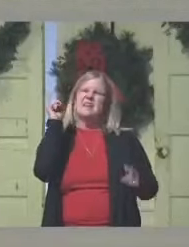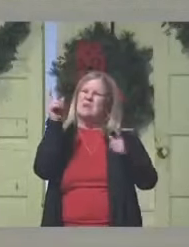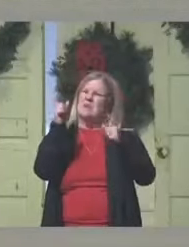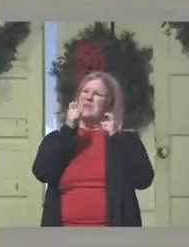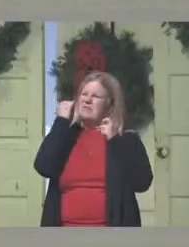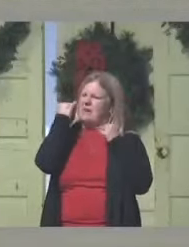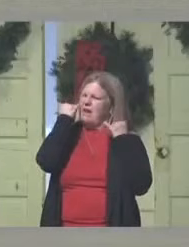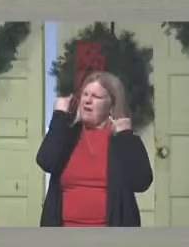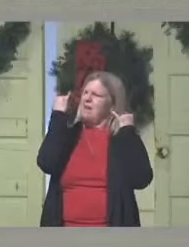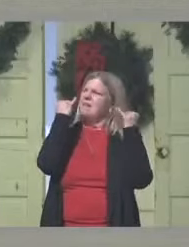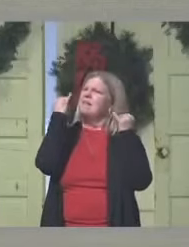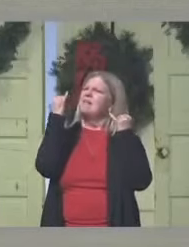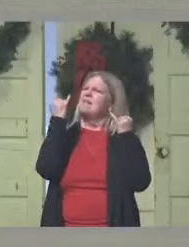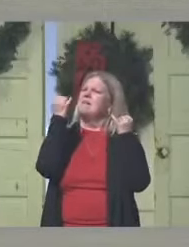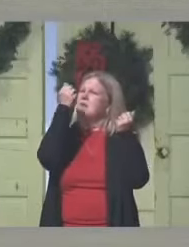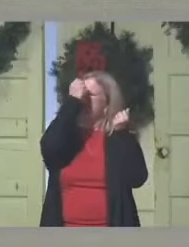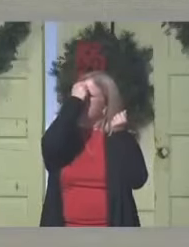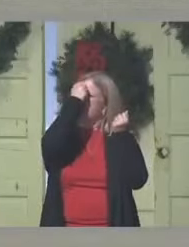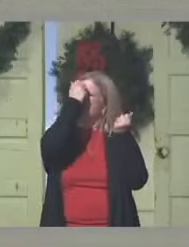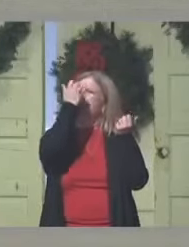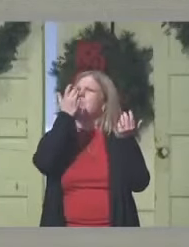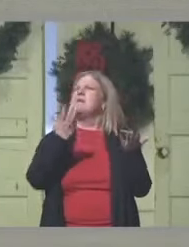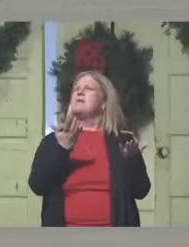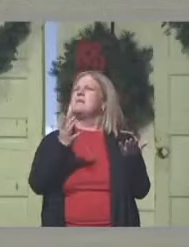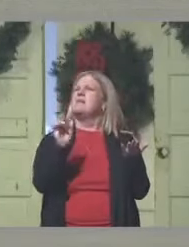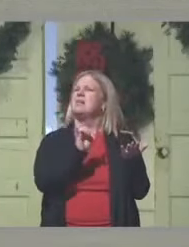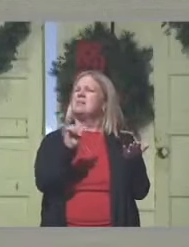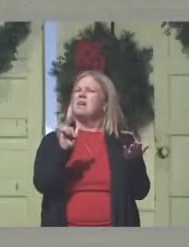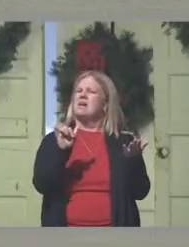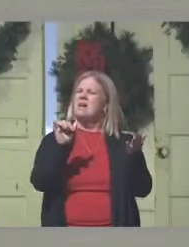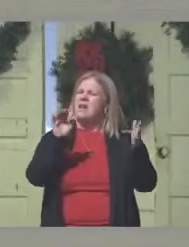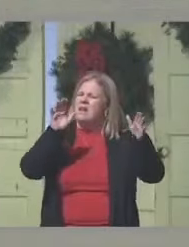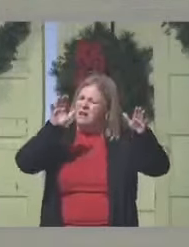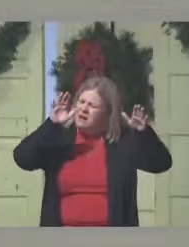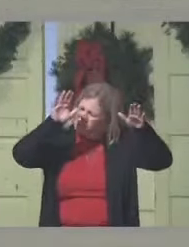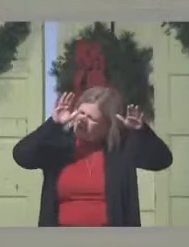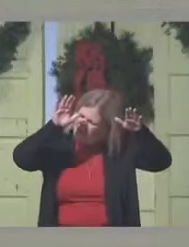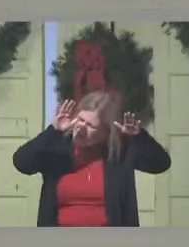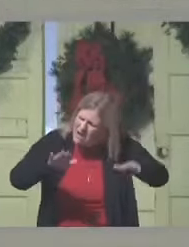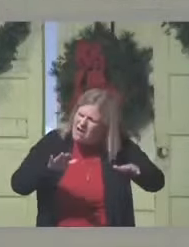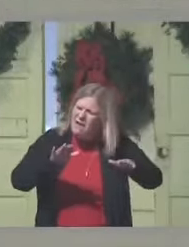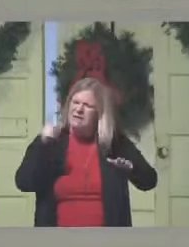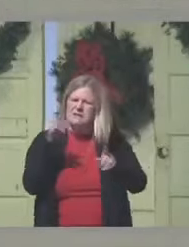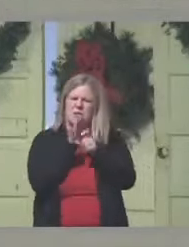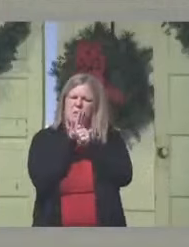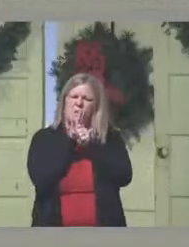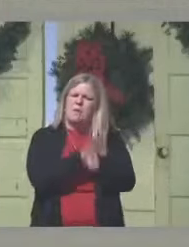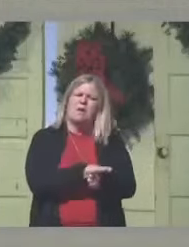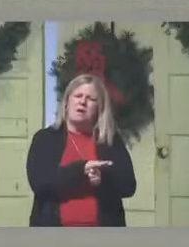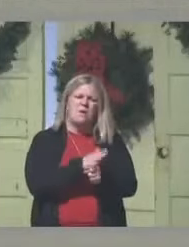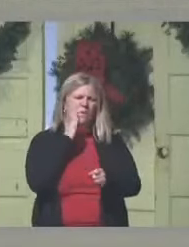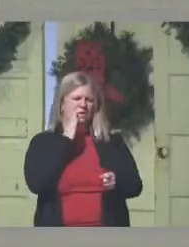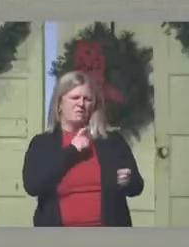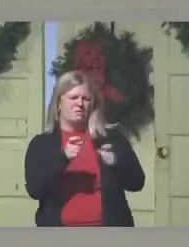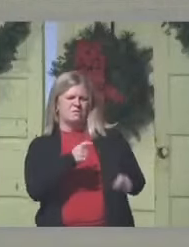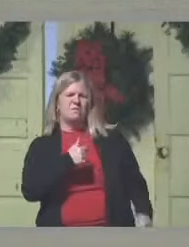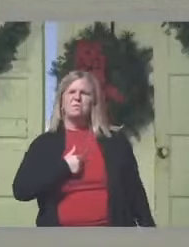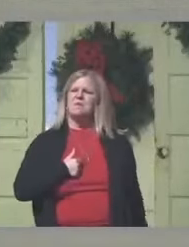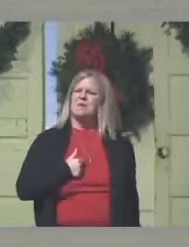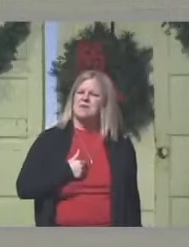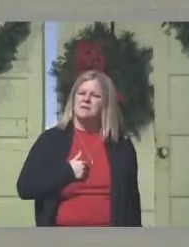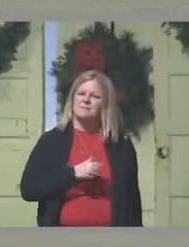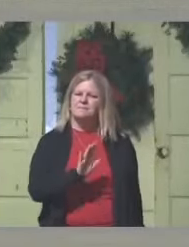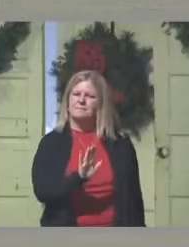in our head that obedience is like being in subjugation under somebody's thumb who's going to control us. Let